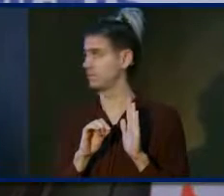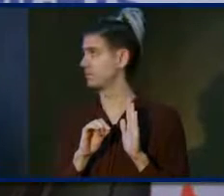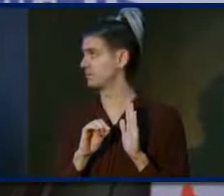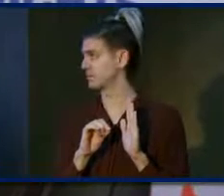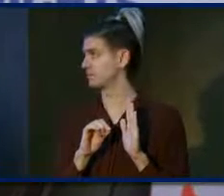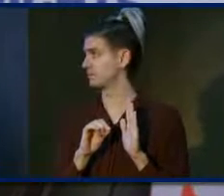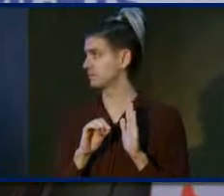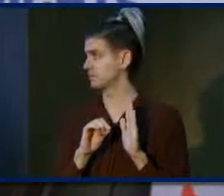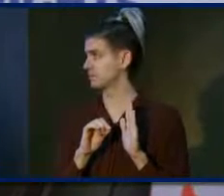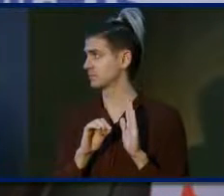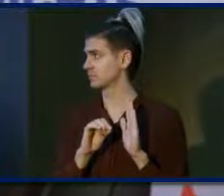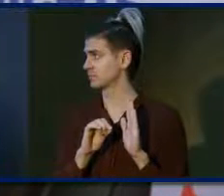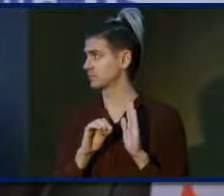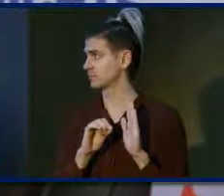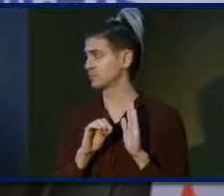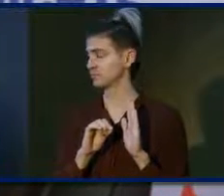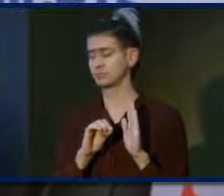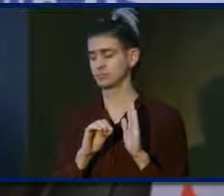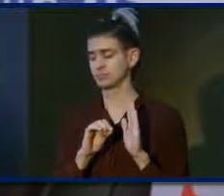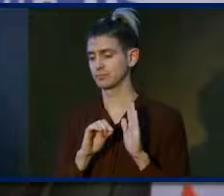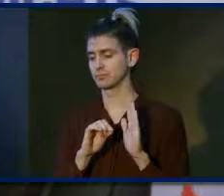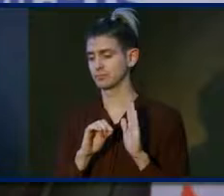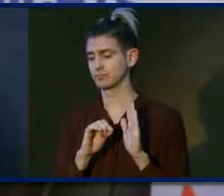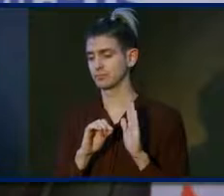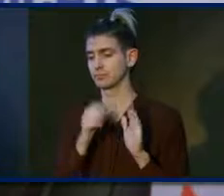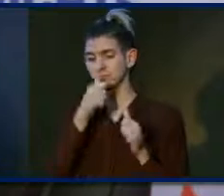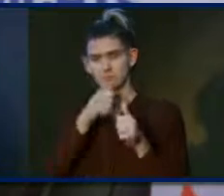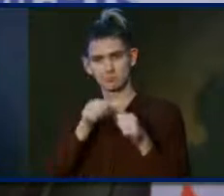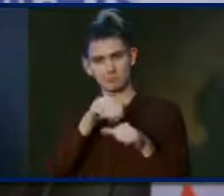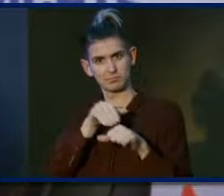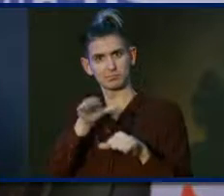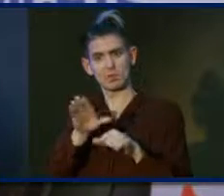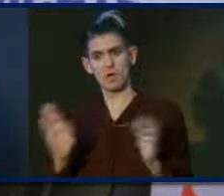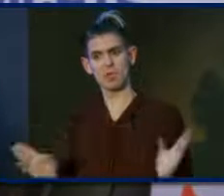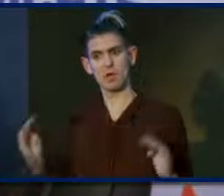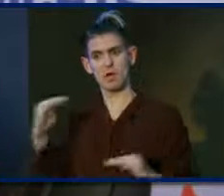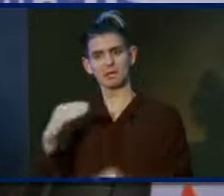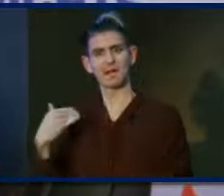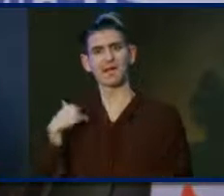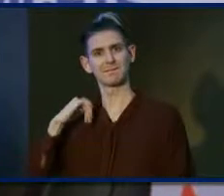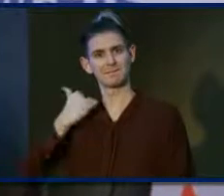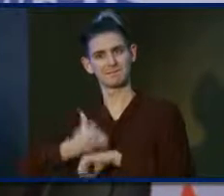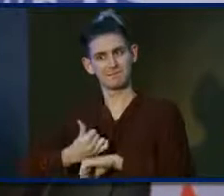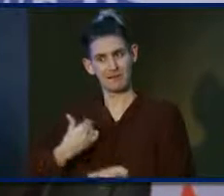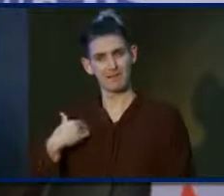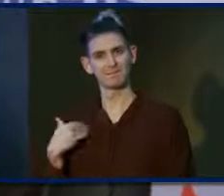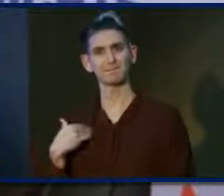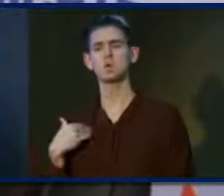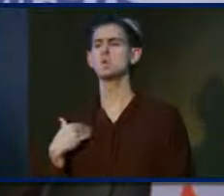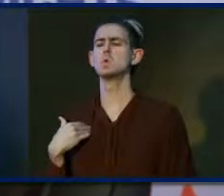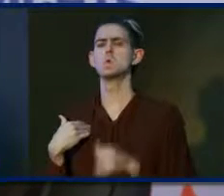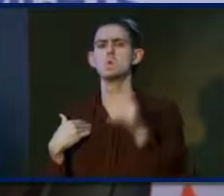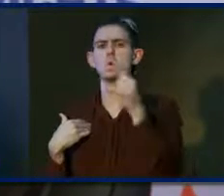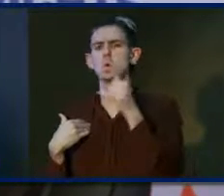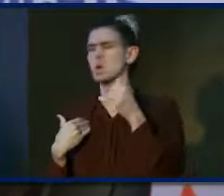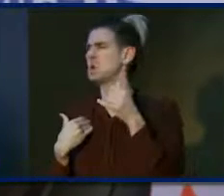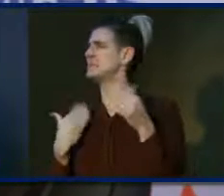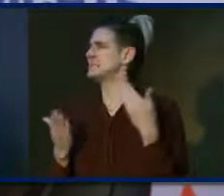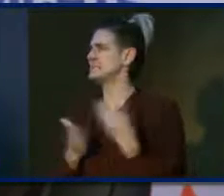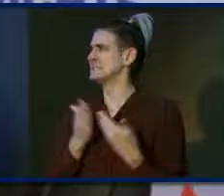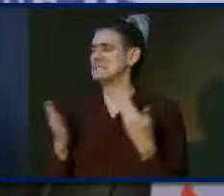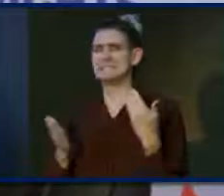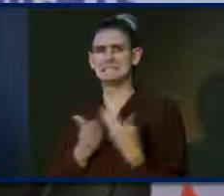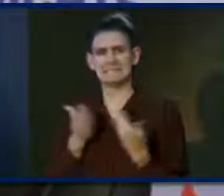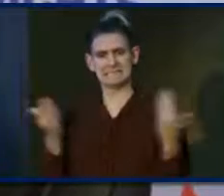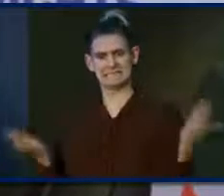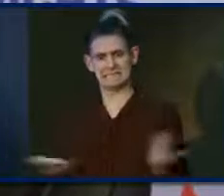mail-in voting or drop boxes, and that just makes it really easy for most of